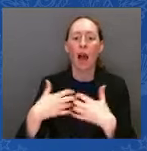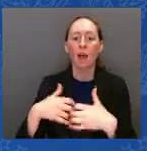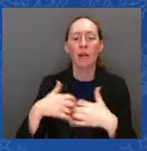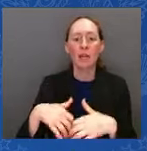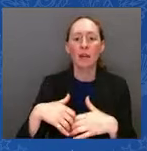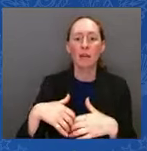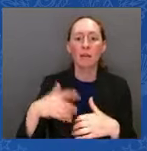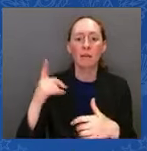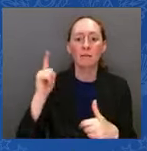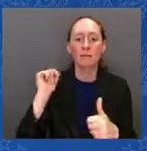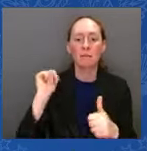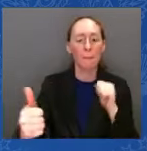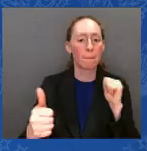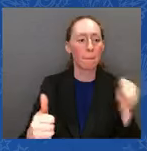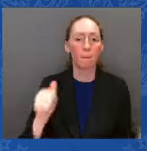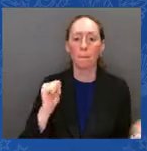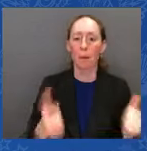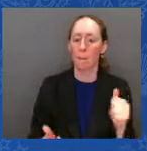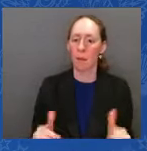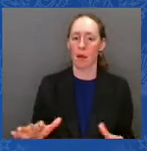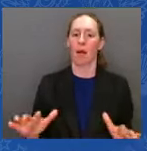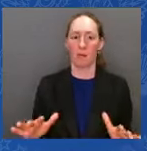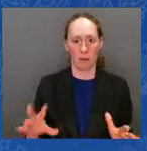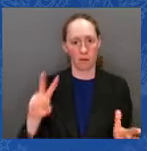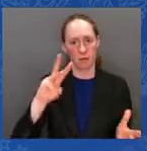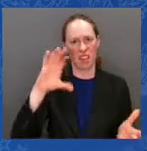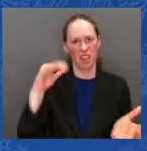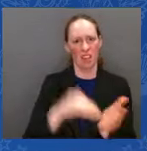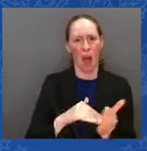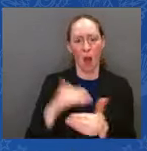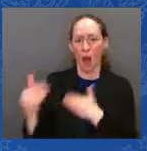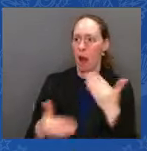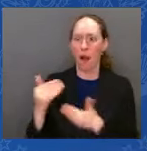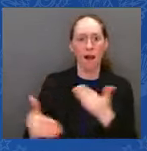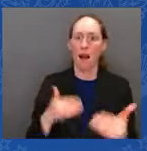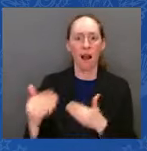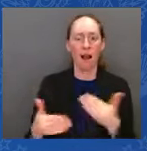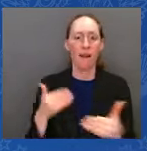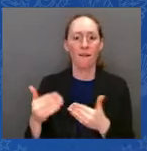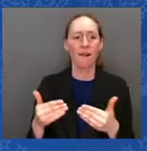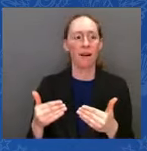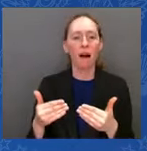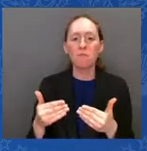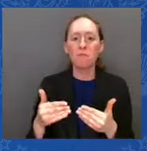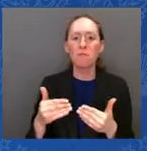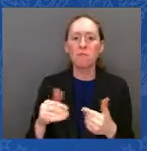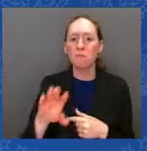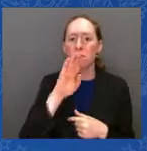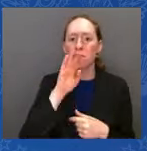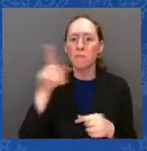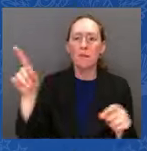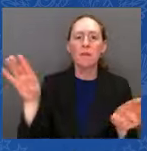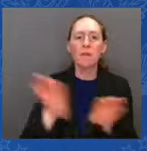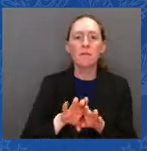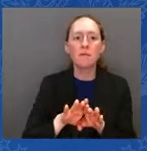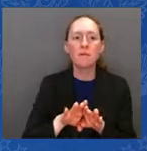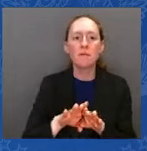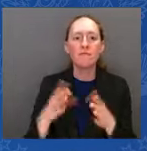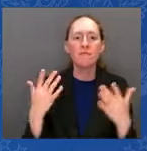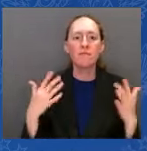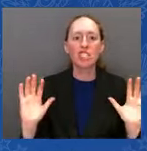600, 700 people for years shut down and went abroad. Not only did they lose the jobs, they lost their sense of